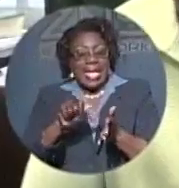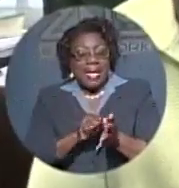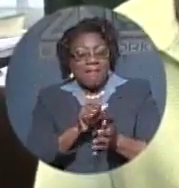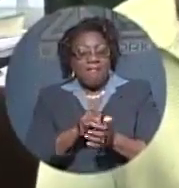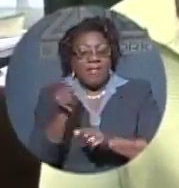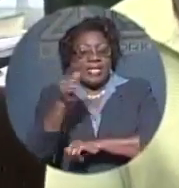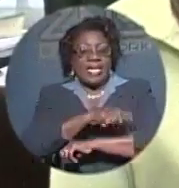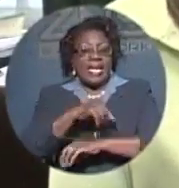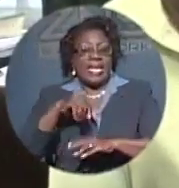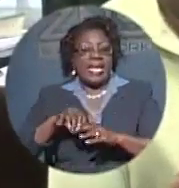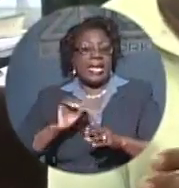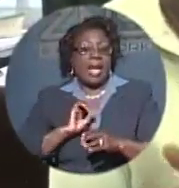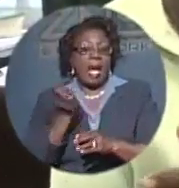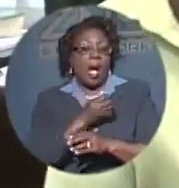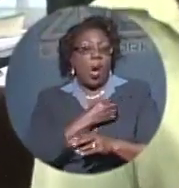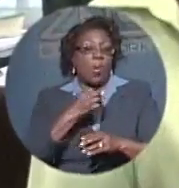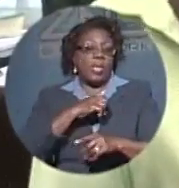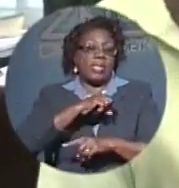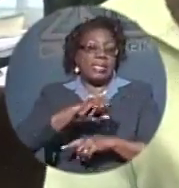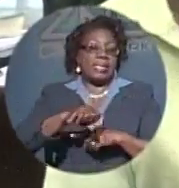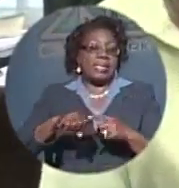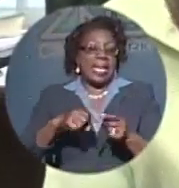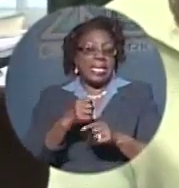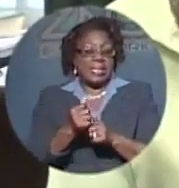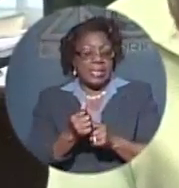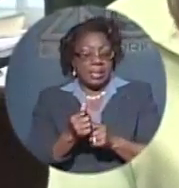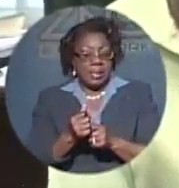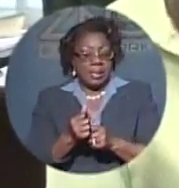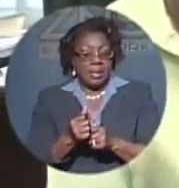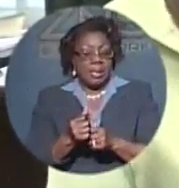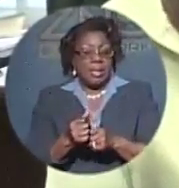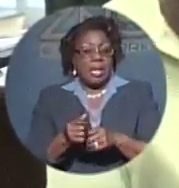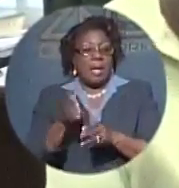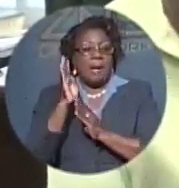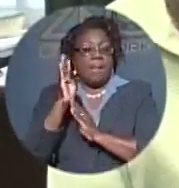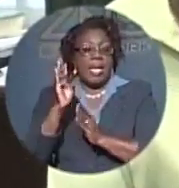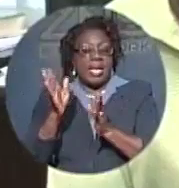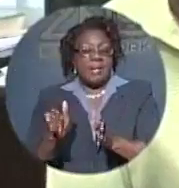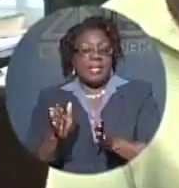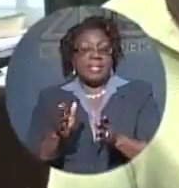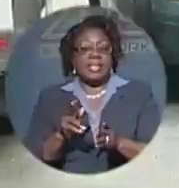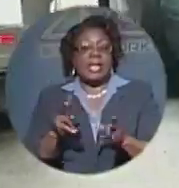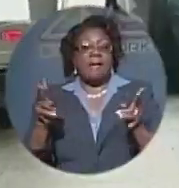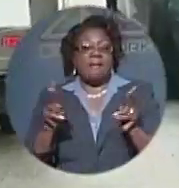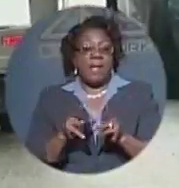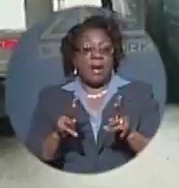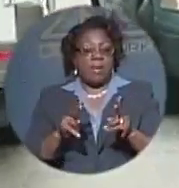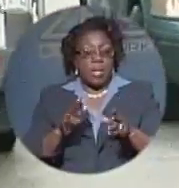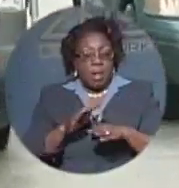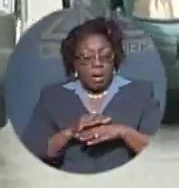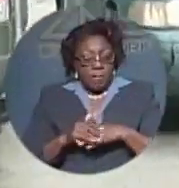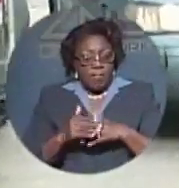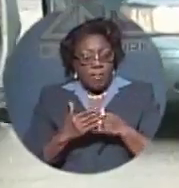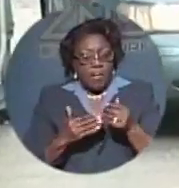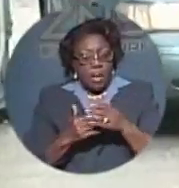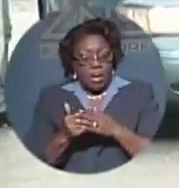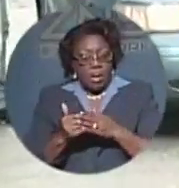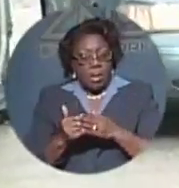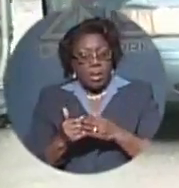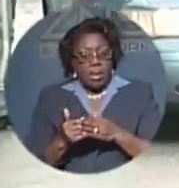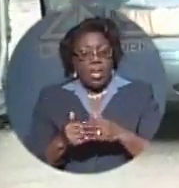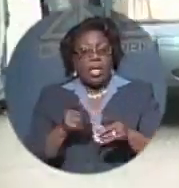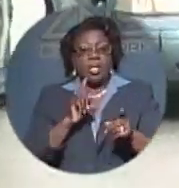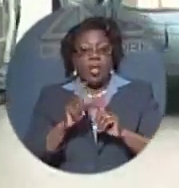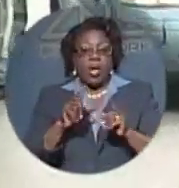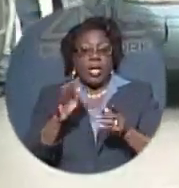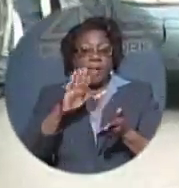our society. Bahamians are very comfortable denigrating, talking down, and belittling